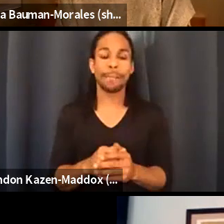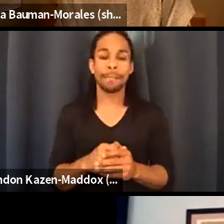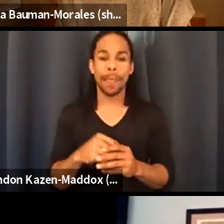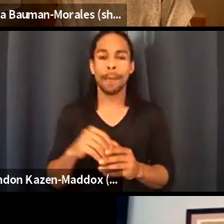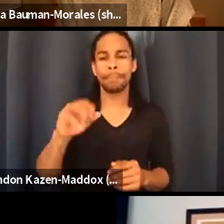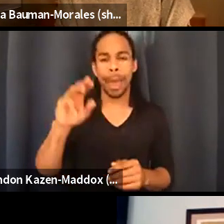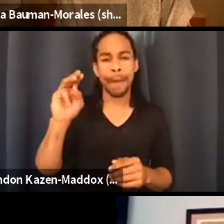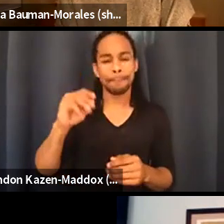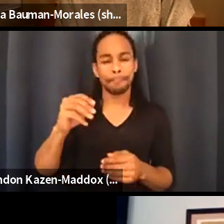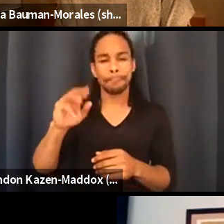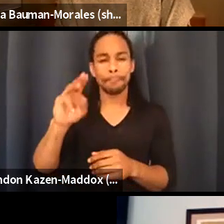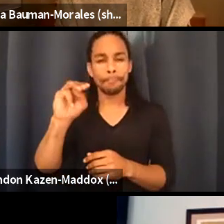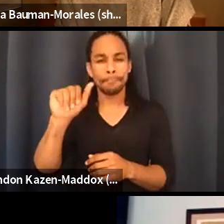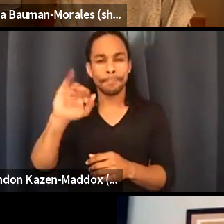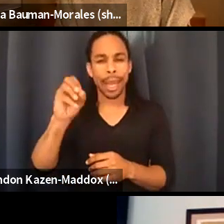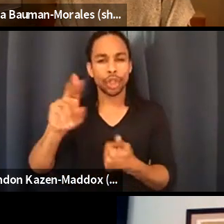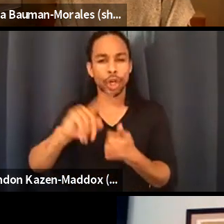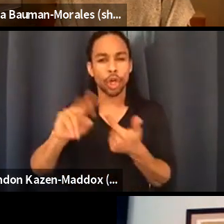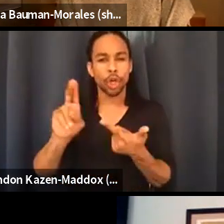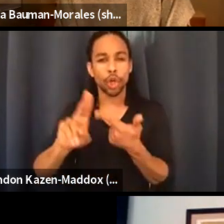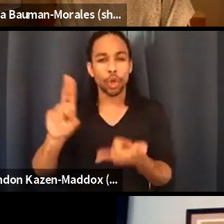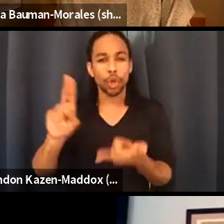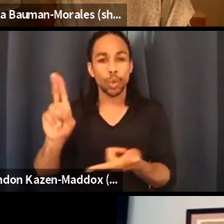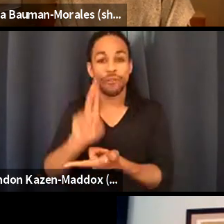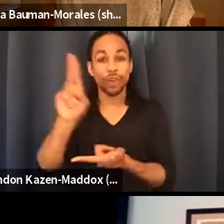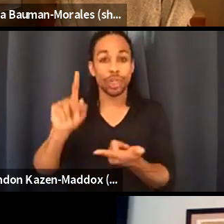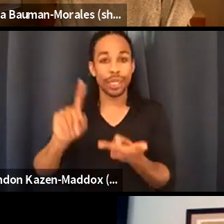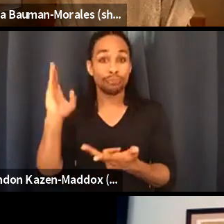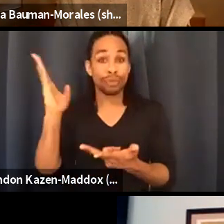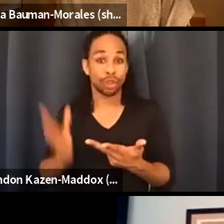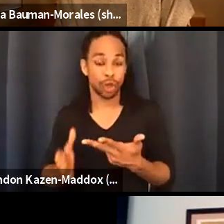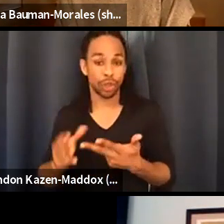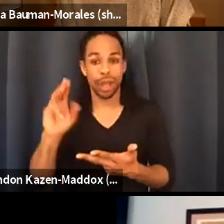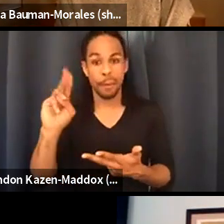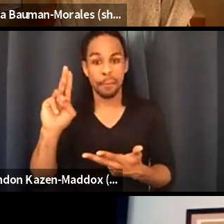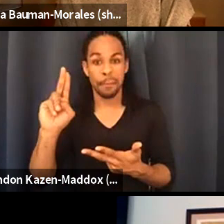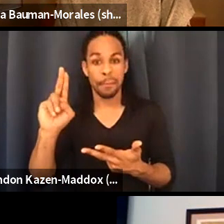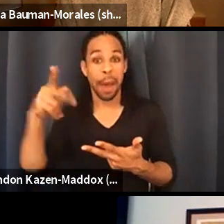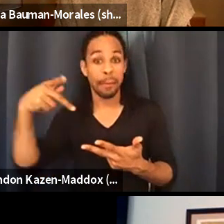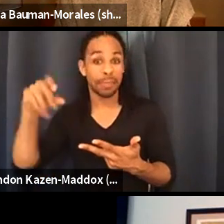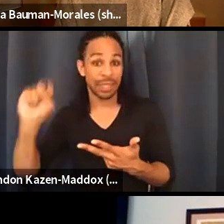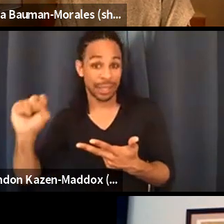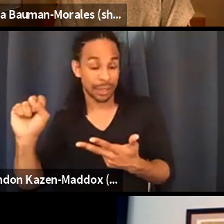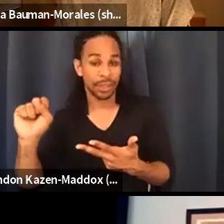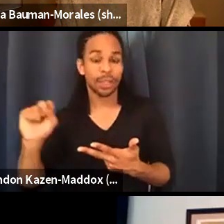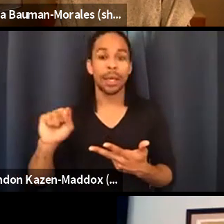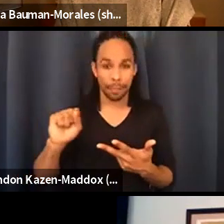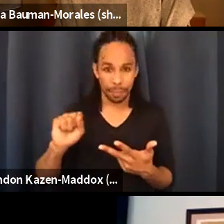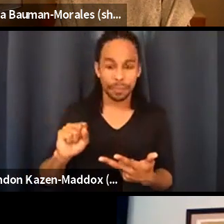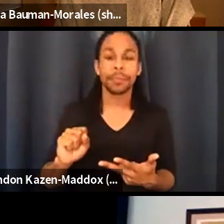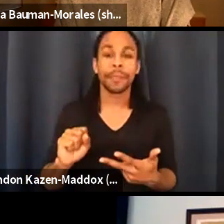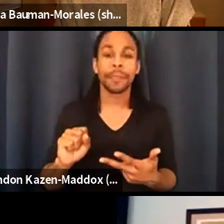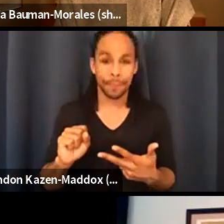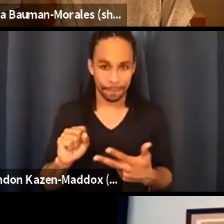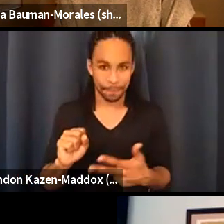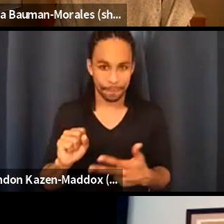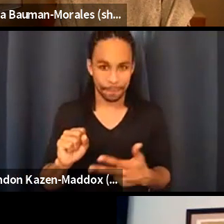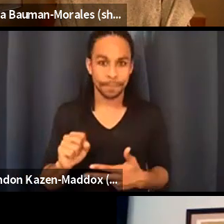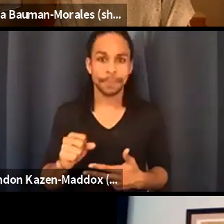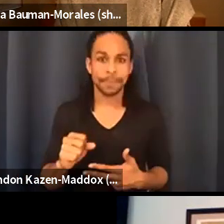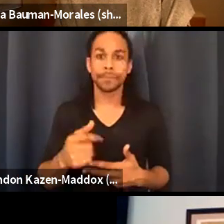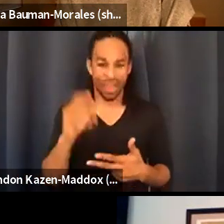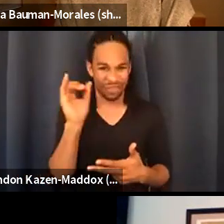of our lead funders, the NIFAs, the MAP funds, get a group of people together to go to MUPS and say, you need to talk to